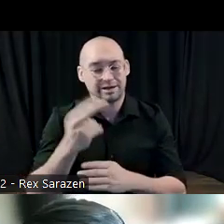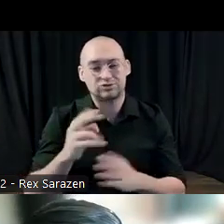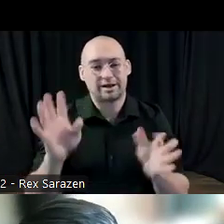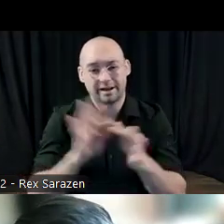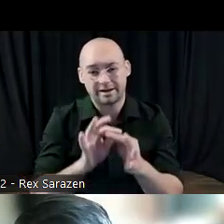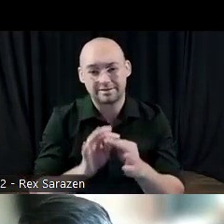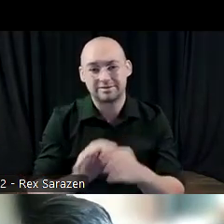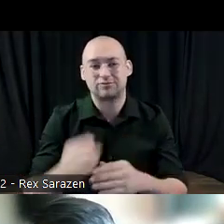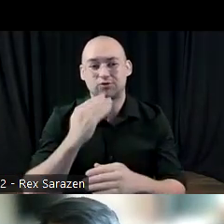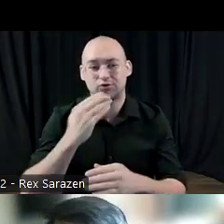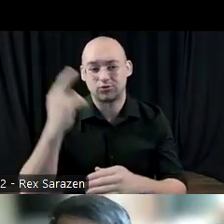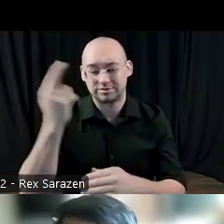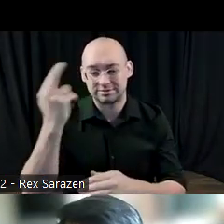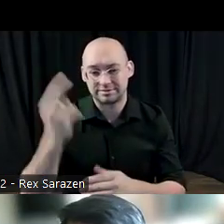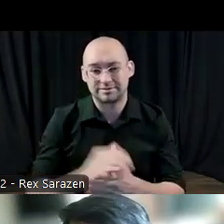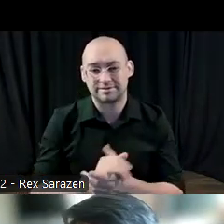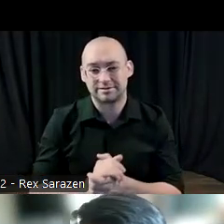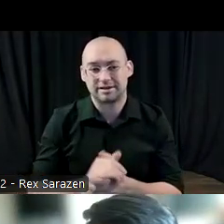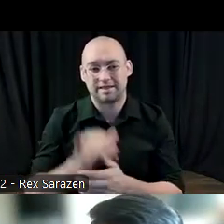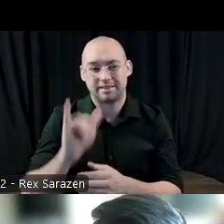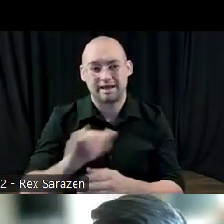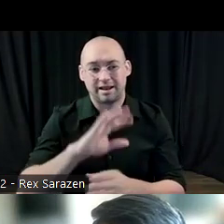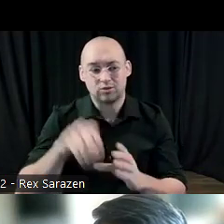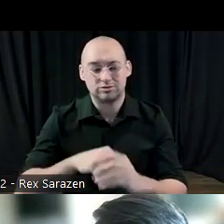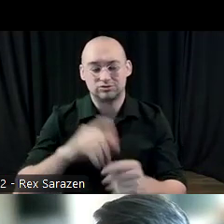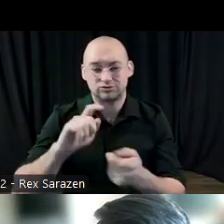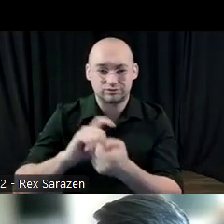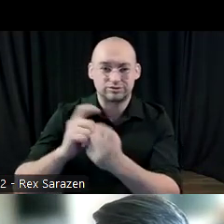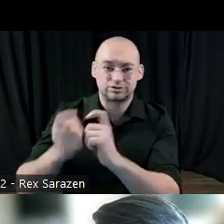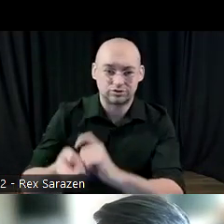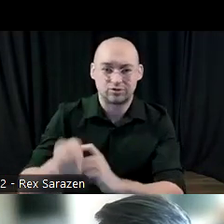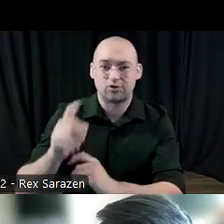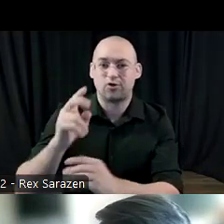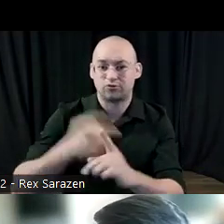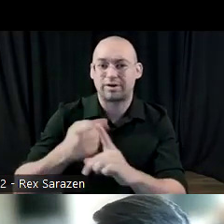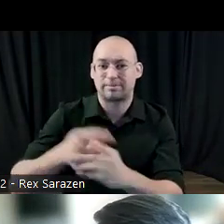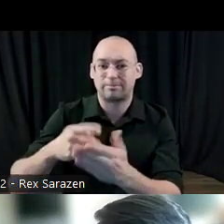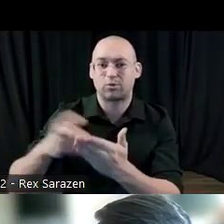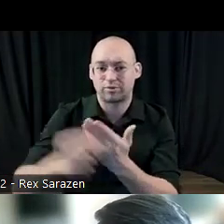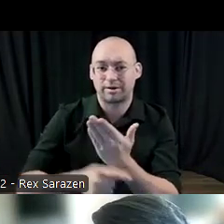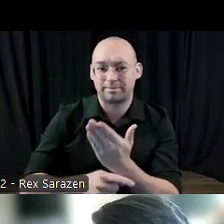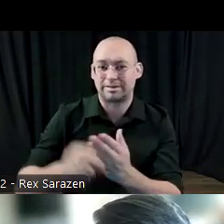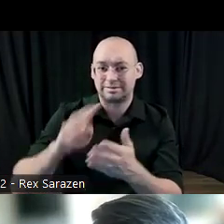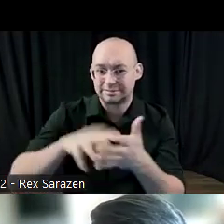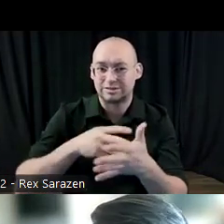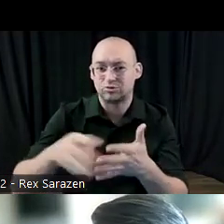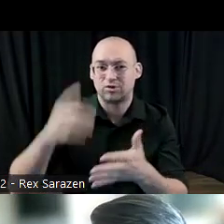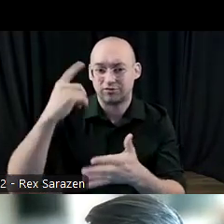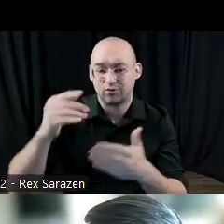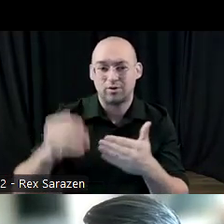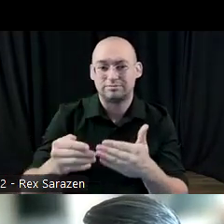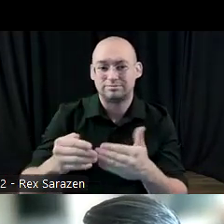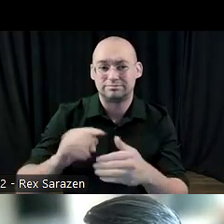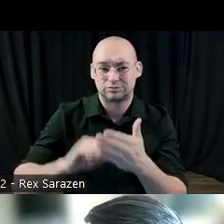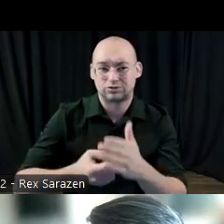reason. And that includes the transitional rent program that is scheduled to be going to implementation